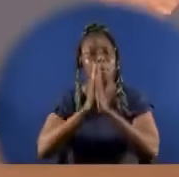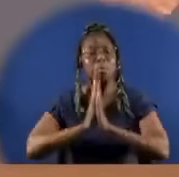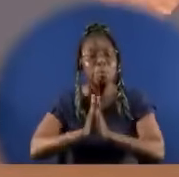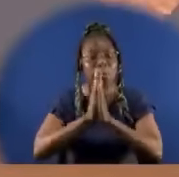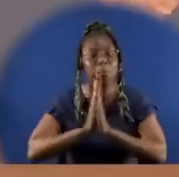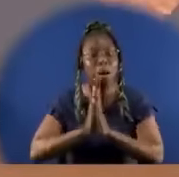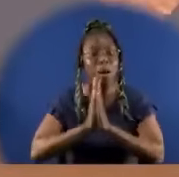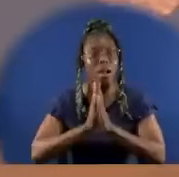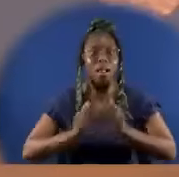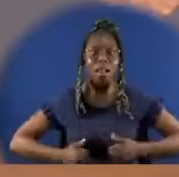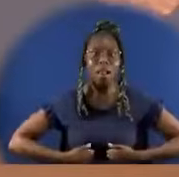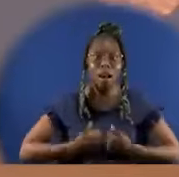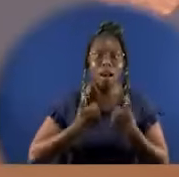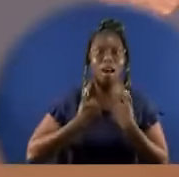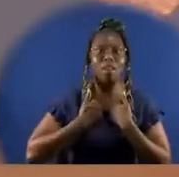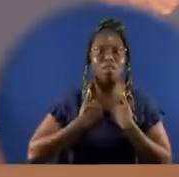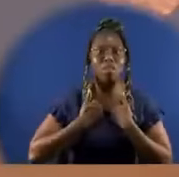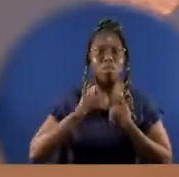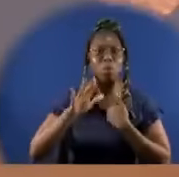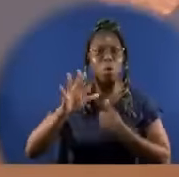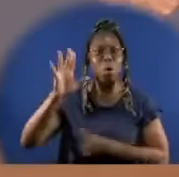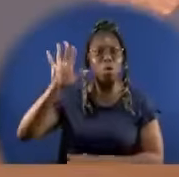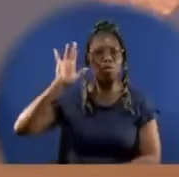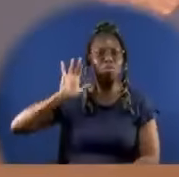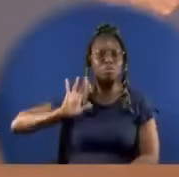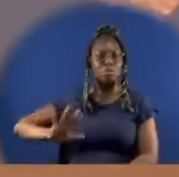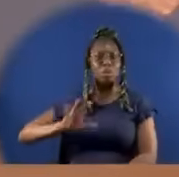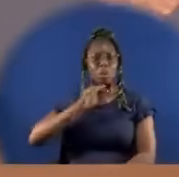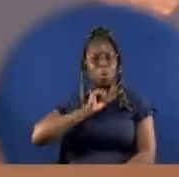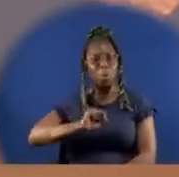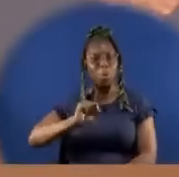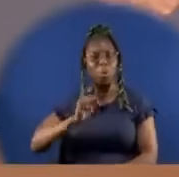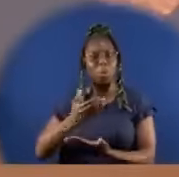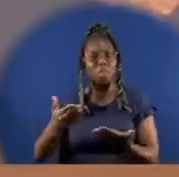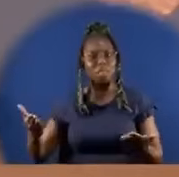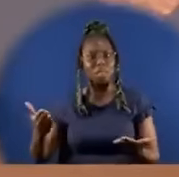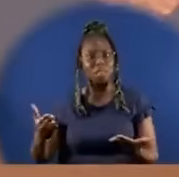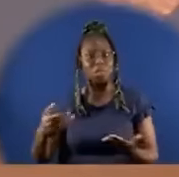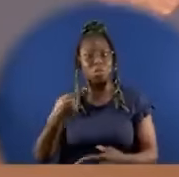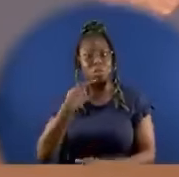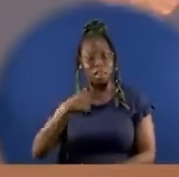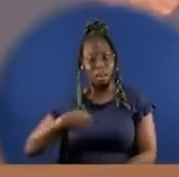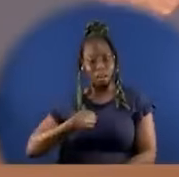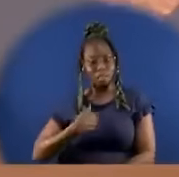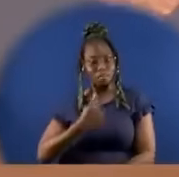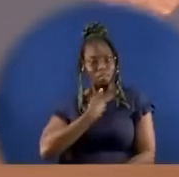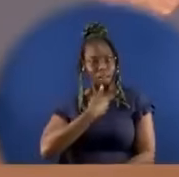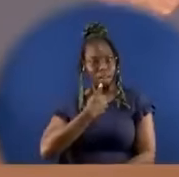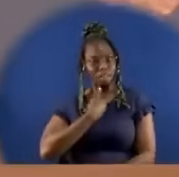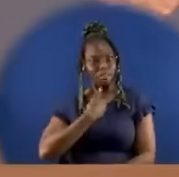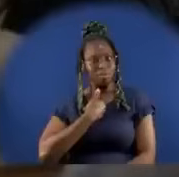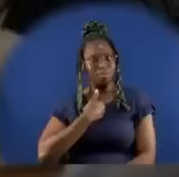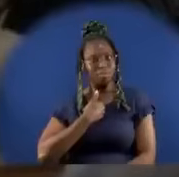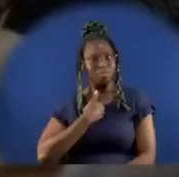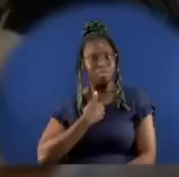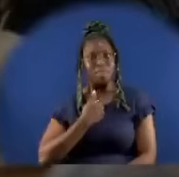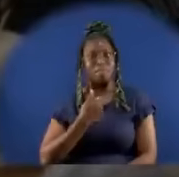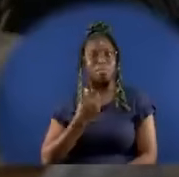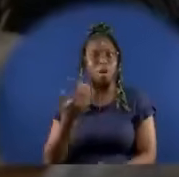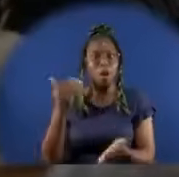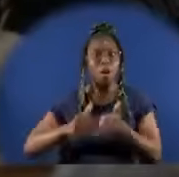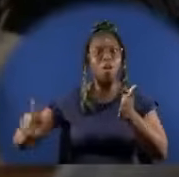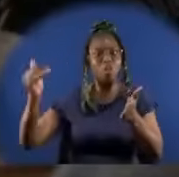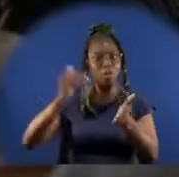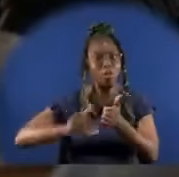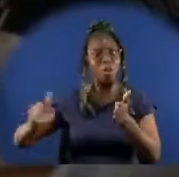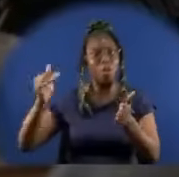life into our own lives. Listen, would you believe that you can tell yourself the right thing long enough and it will